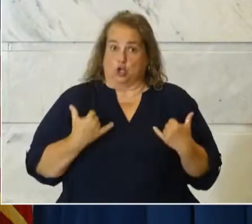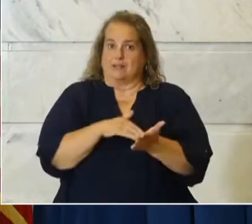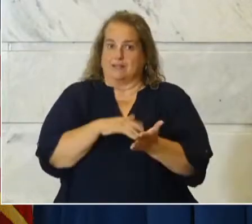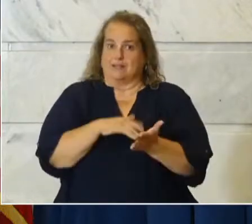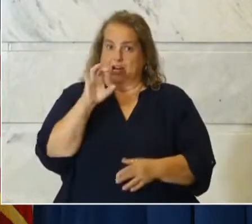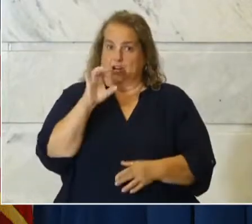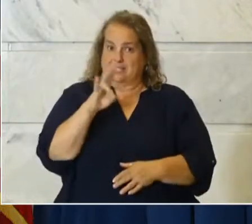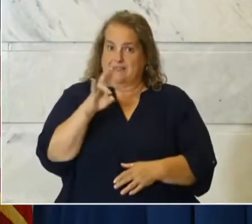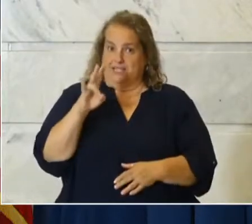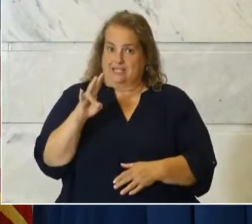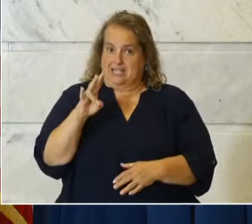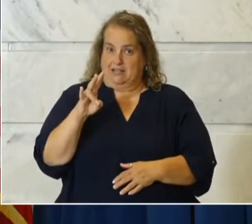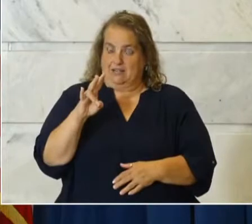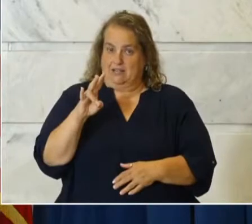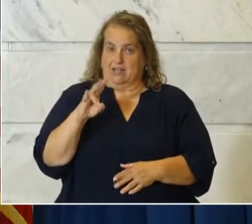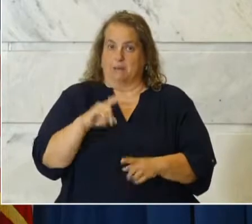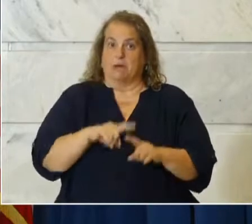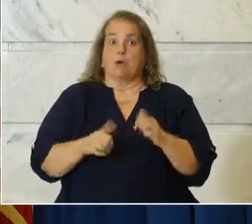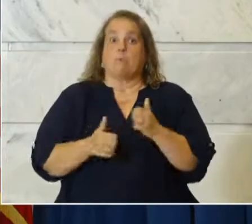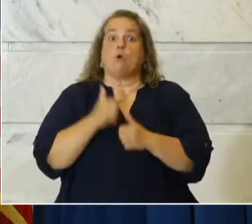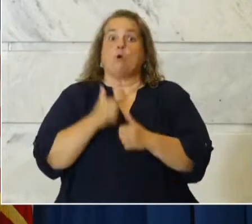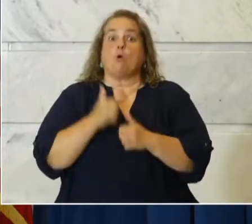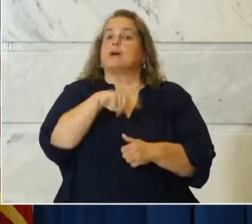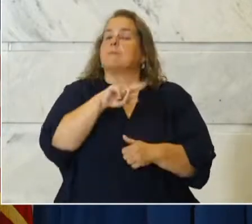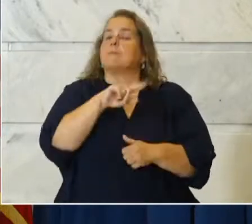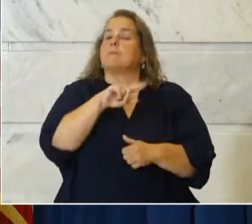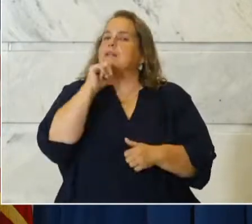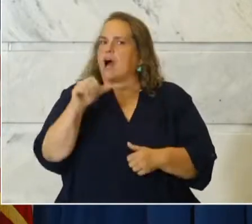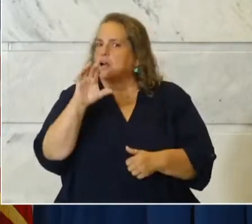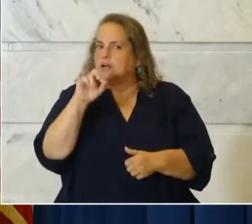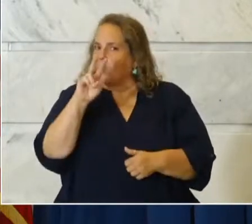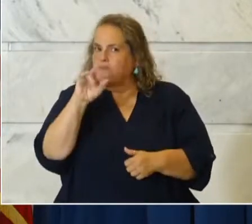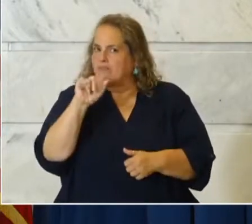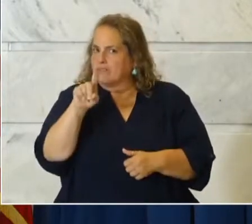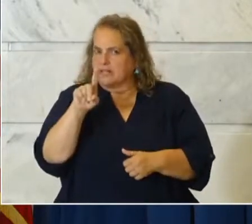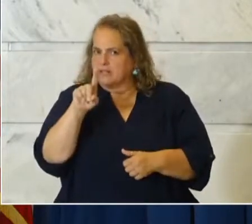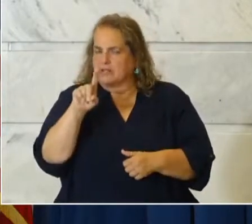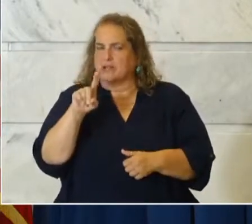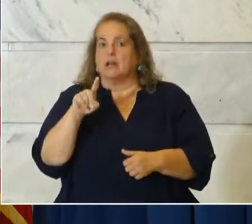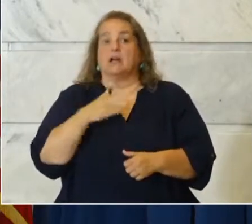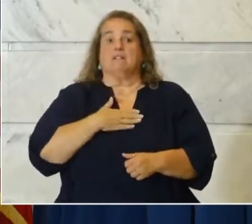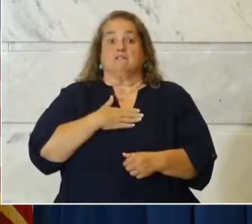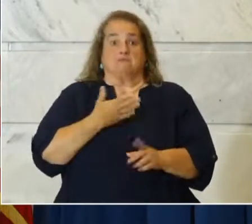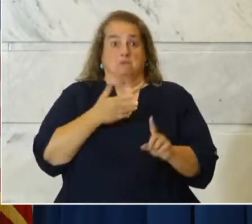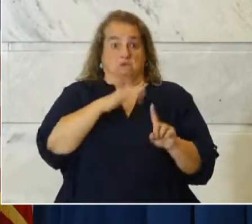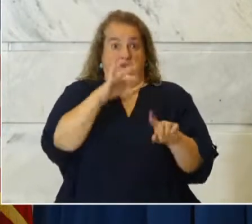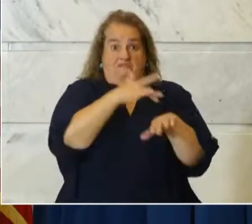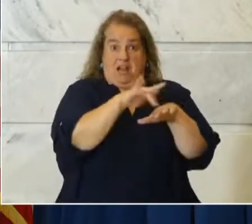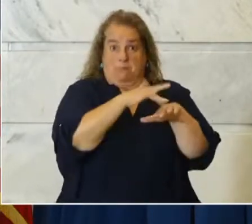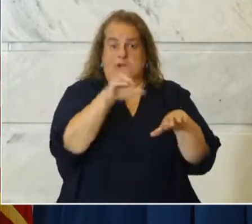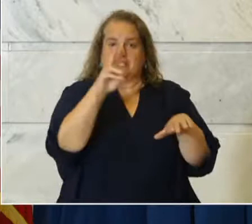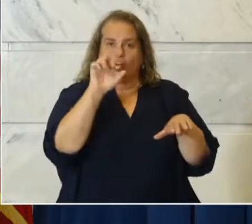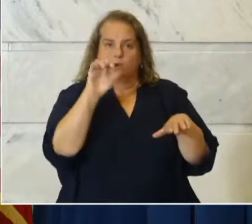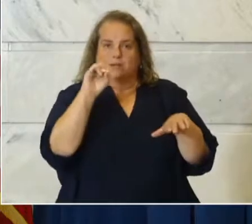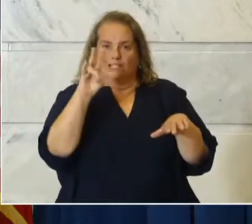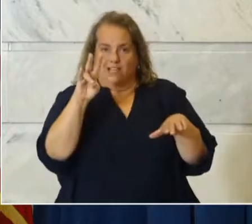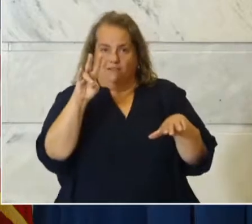1,877 occupied, though most of those are not COVID patients. Available 675. The occupancy